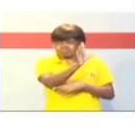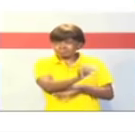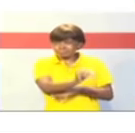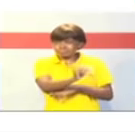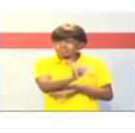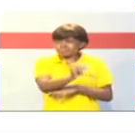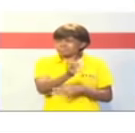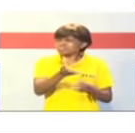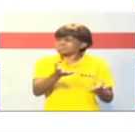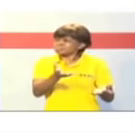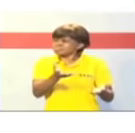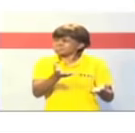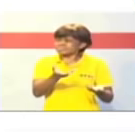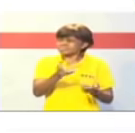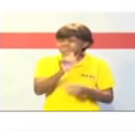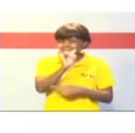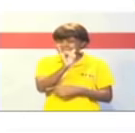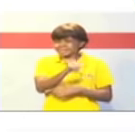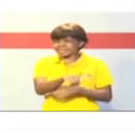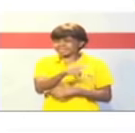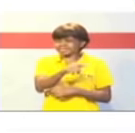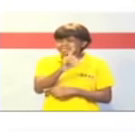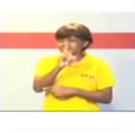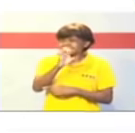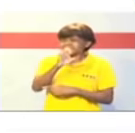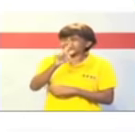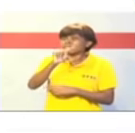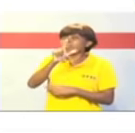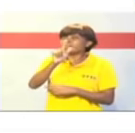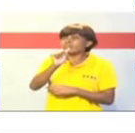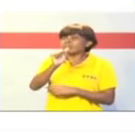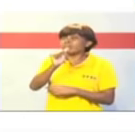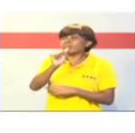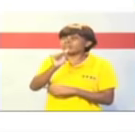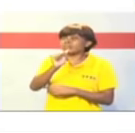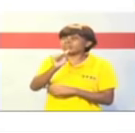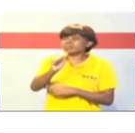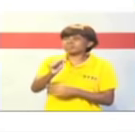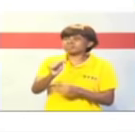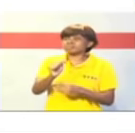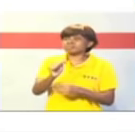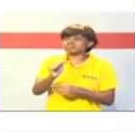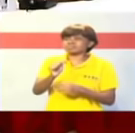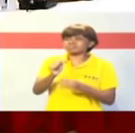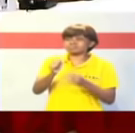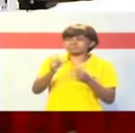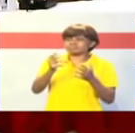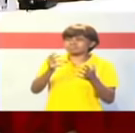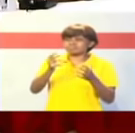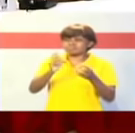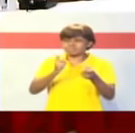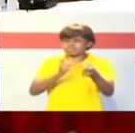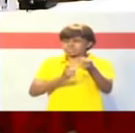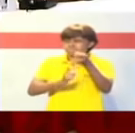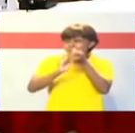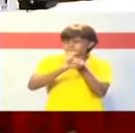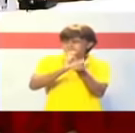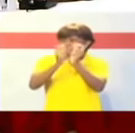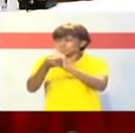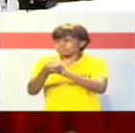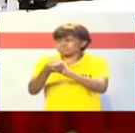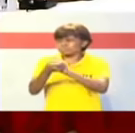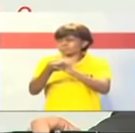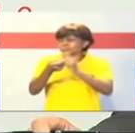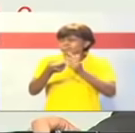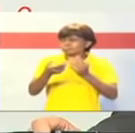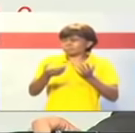me. How does one variant almost displace the other one? Thank you. Yeah.